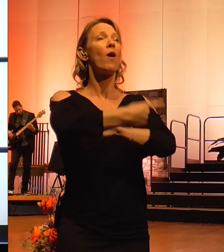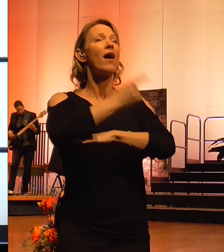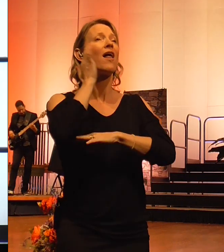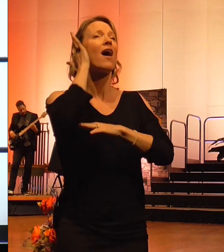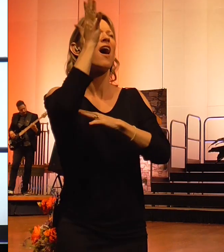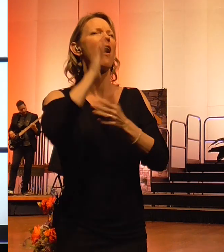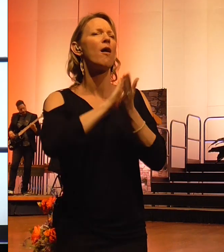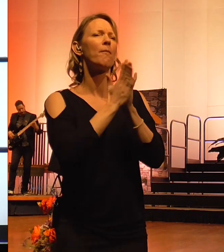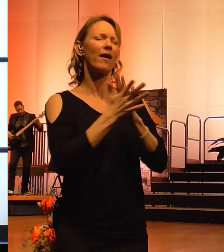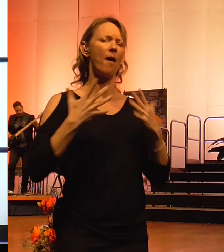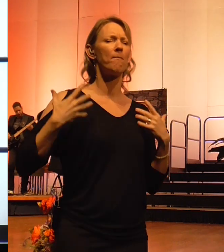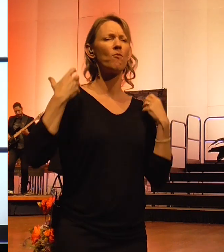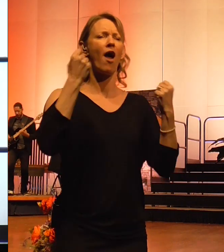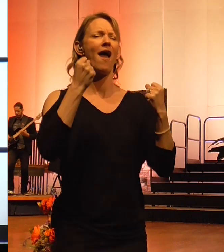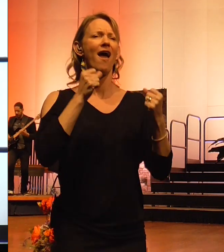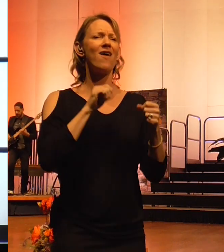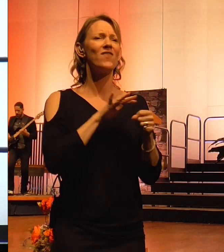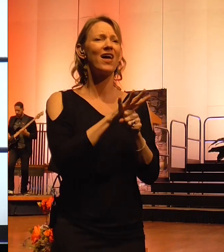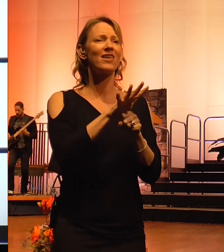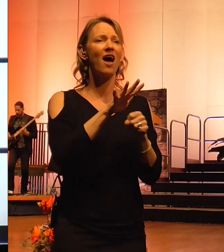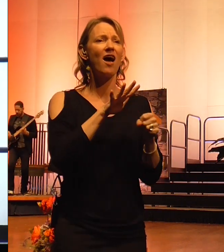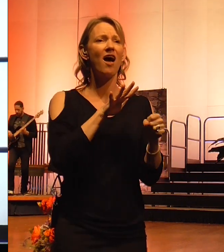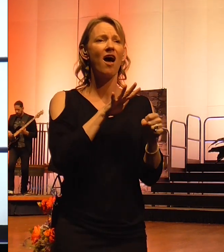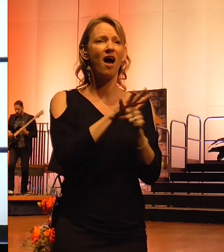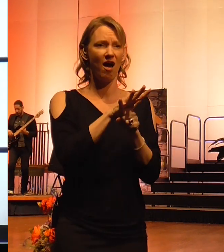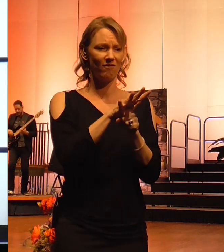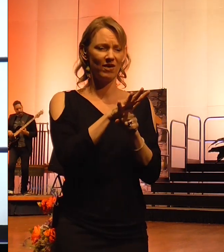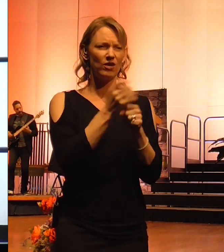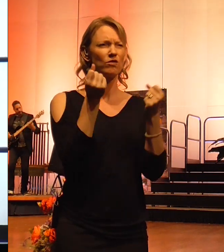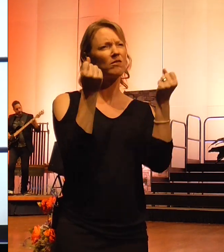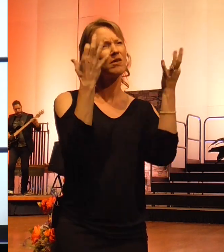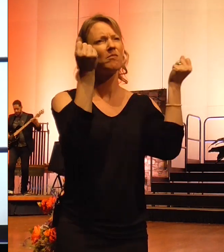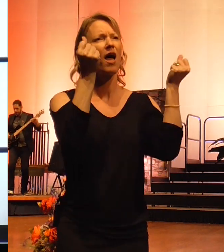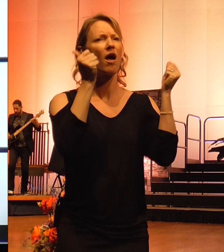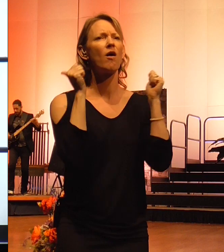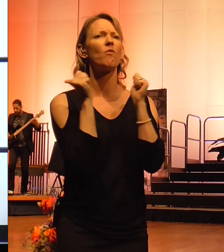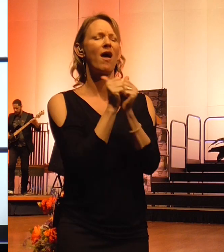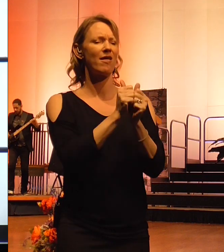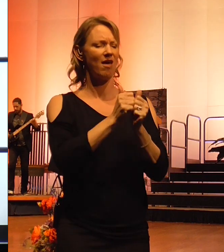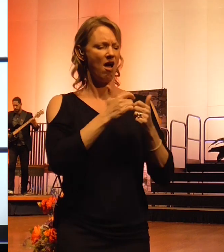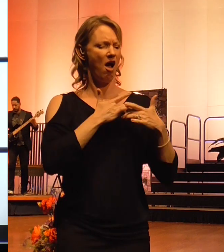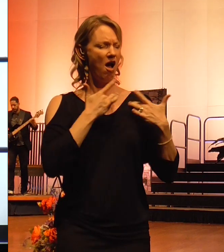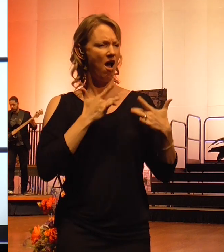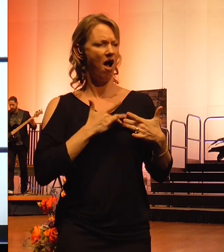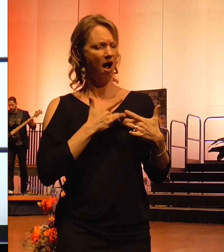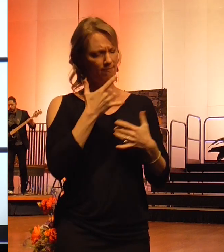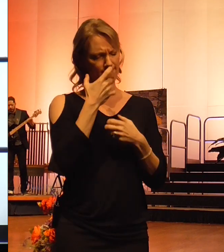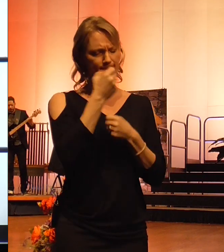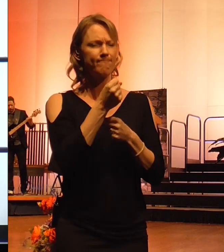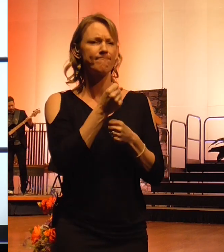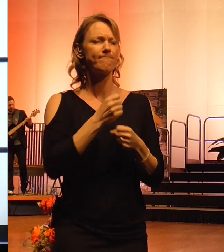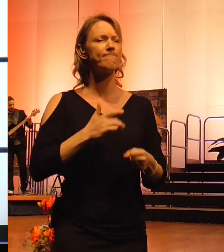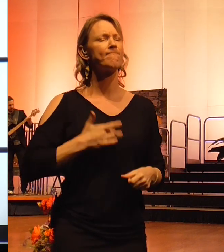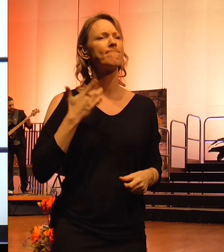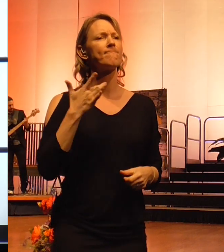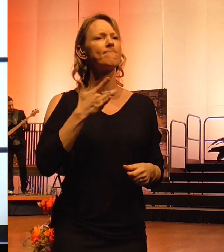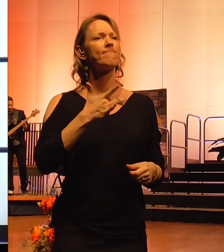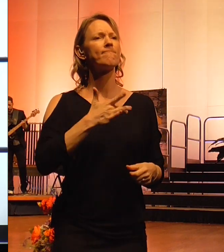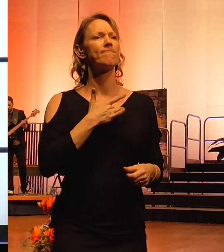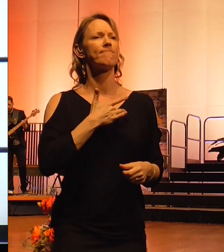we're brave enough to talk with conviction of